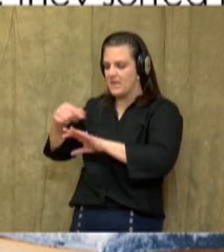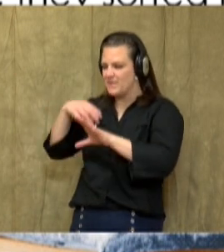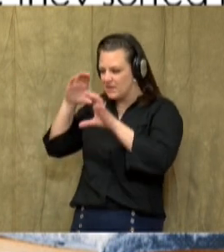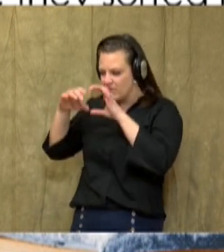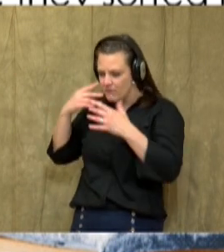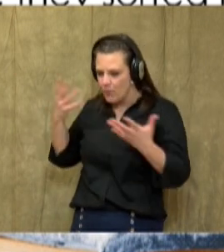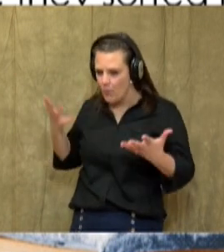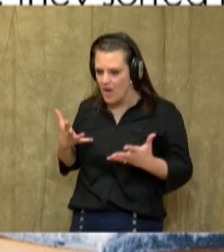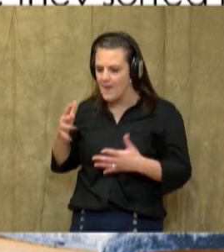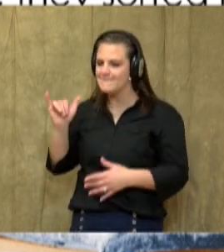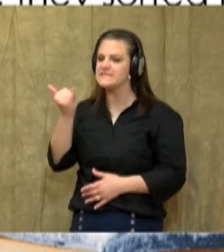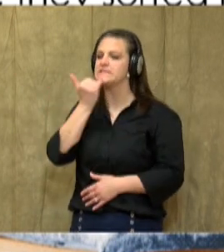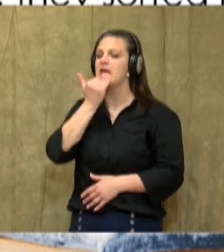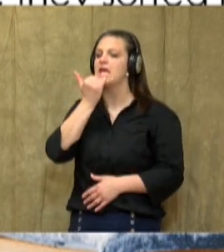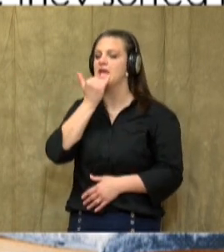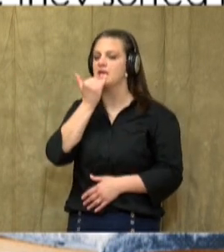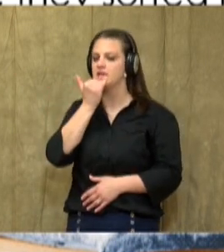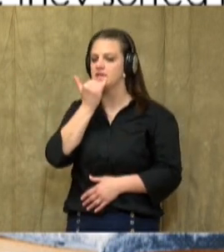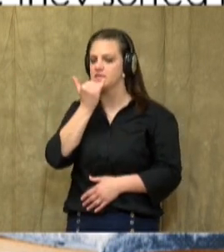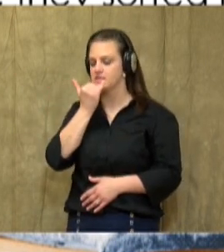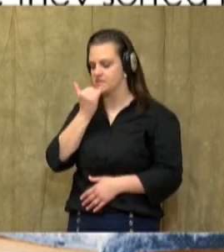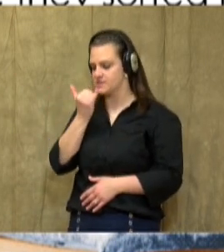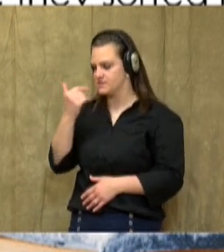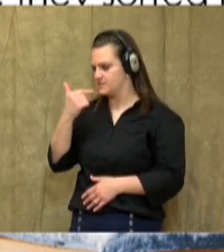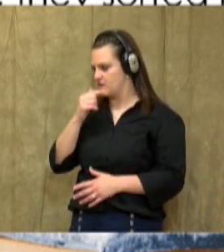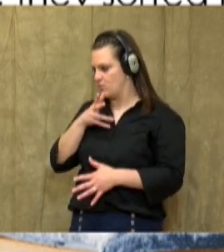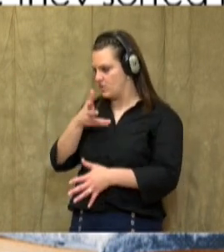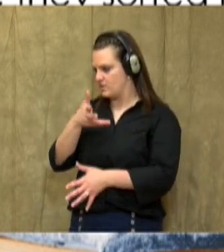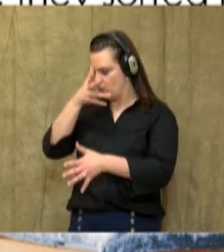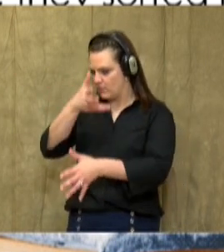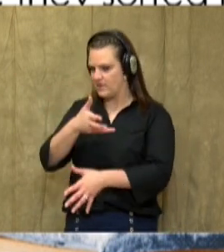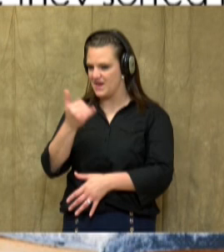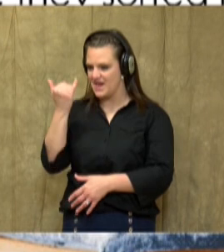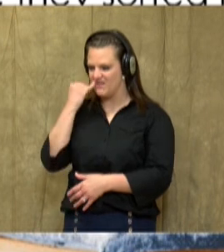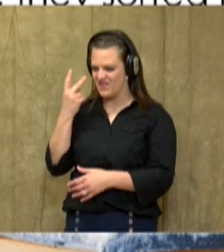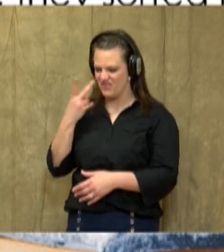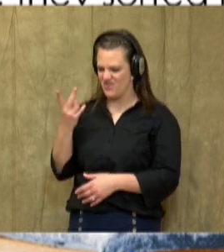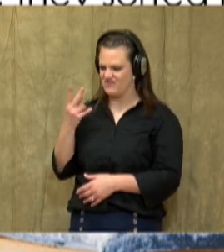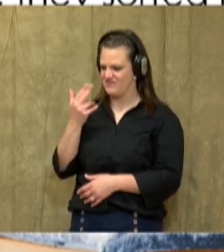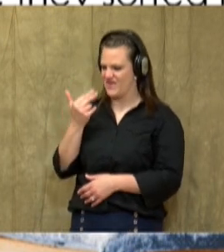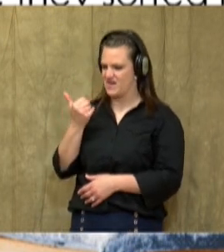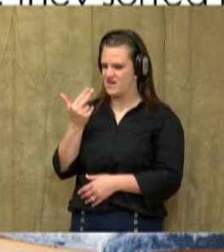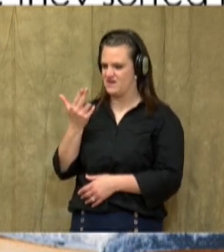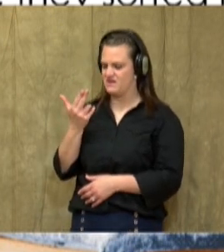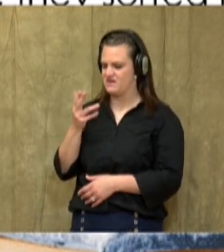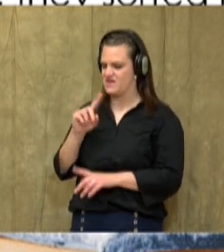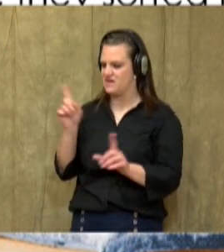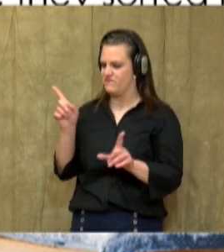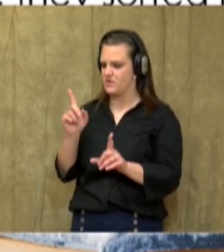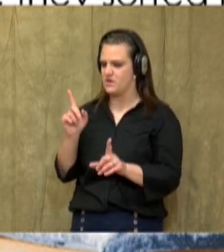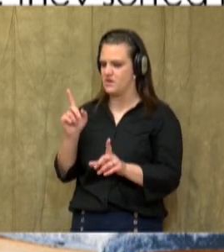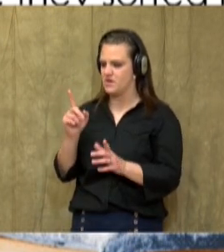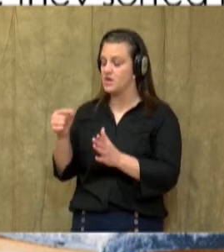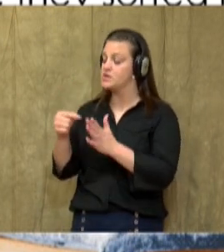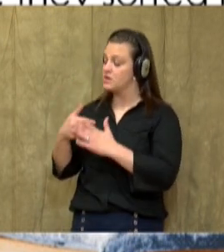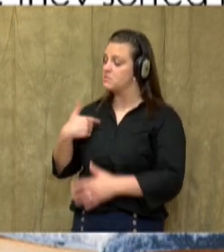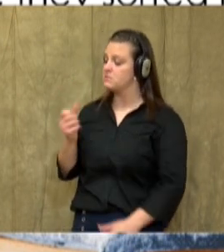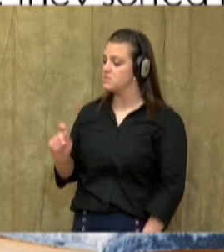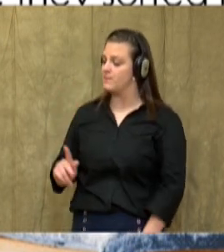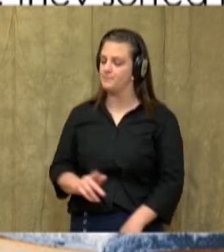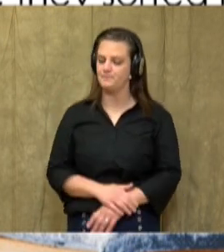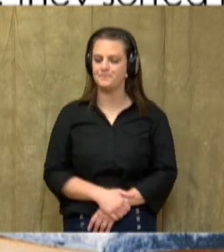are mistakes, said Grandpa. If a penny looks funny in any way, show it to me.